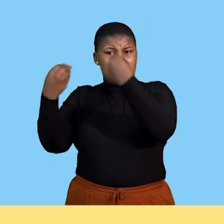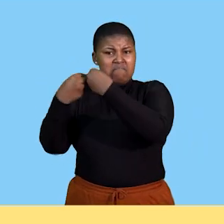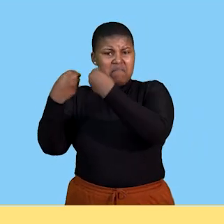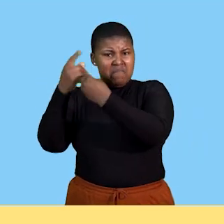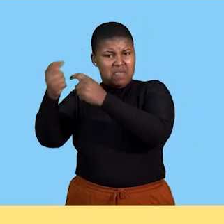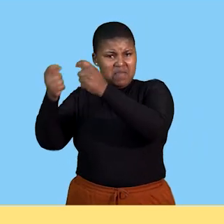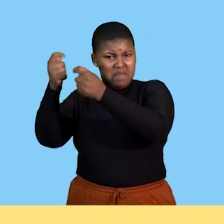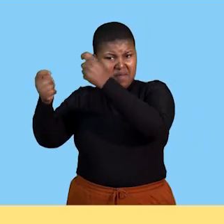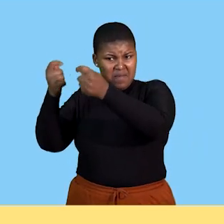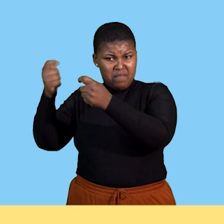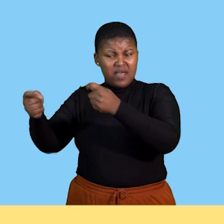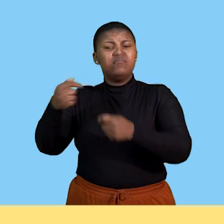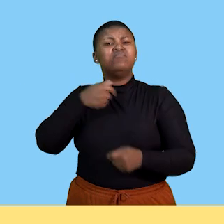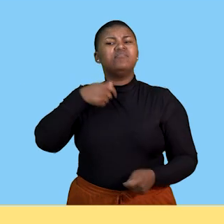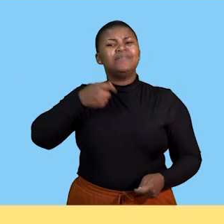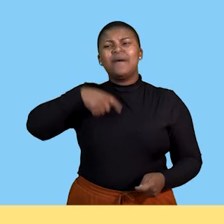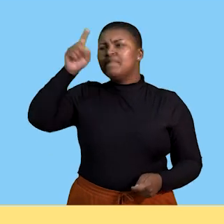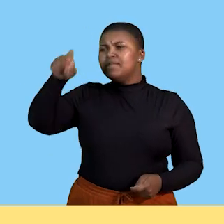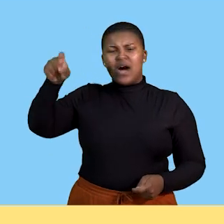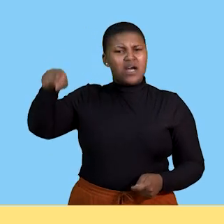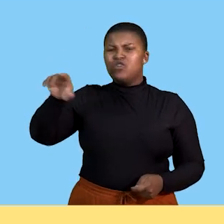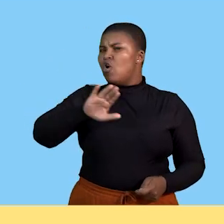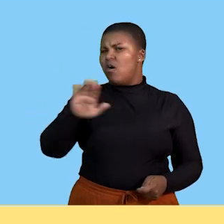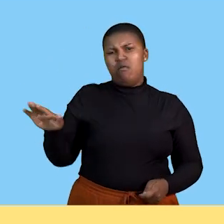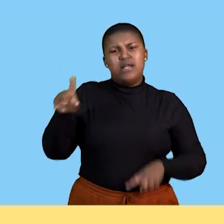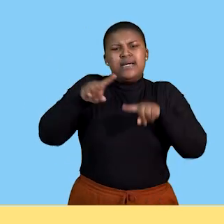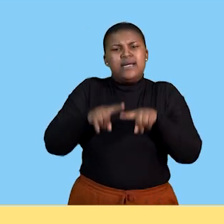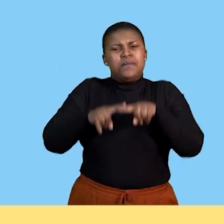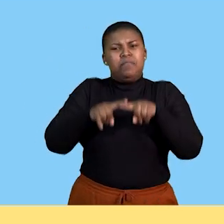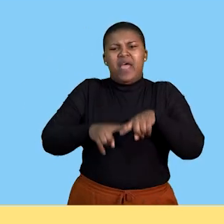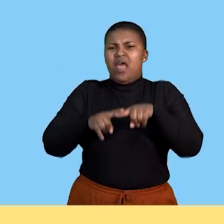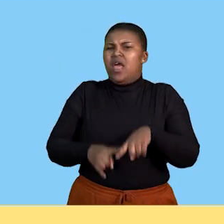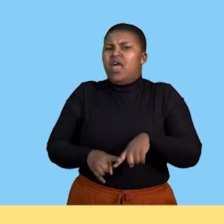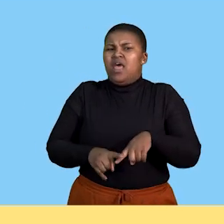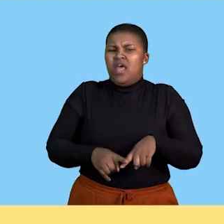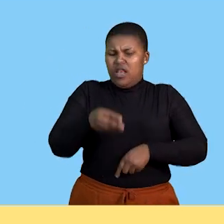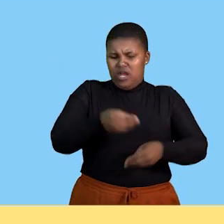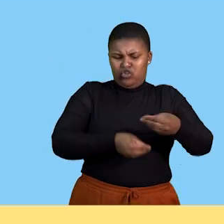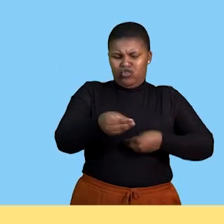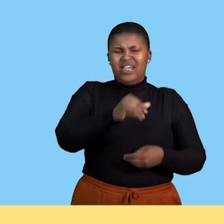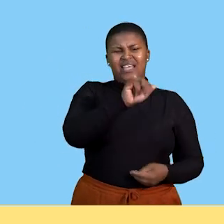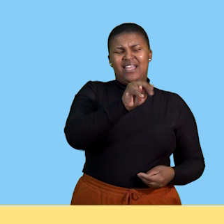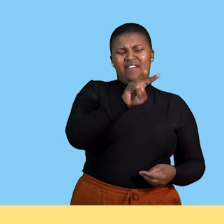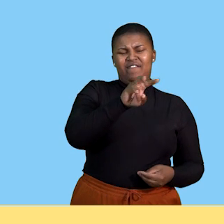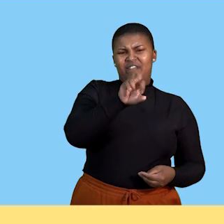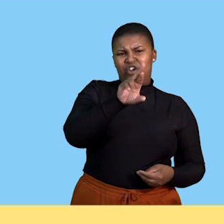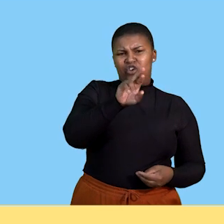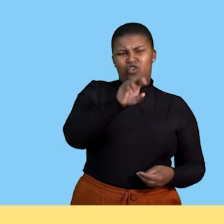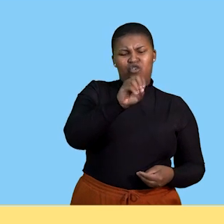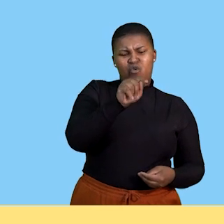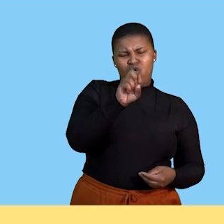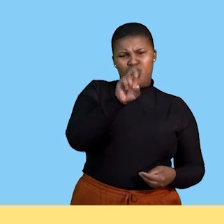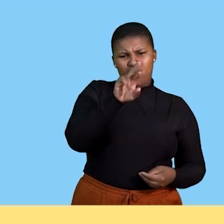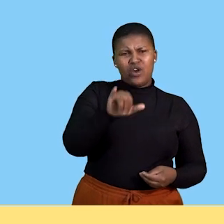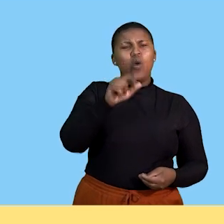other payables, we should not rely on trading inventory because we have